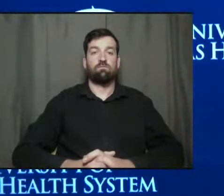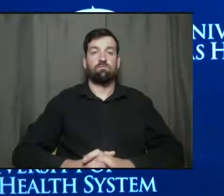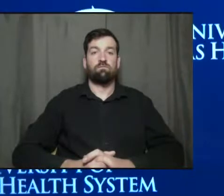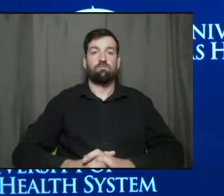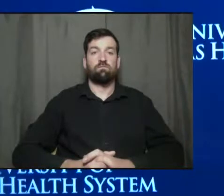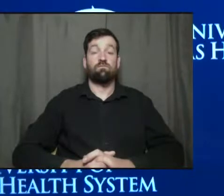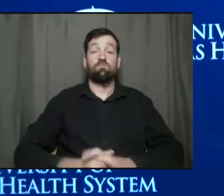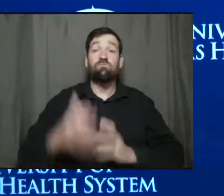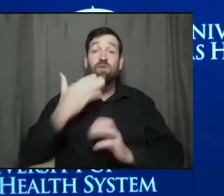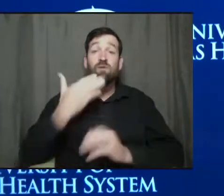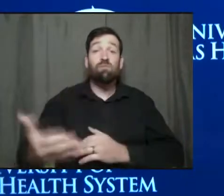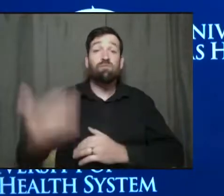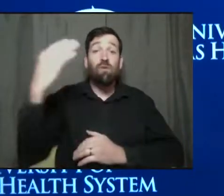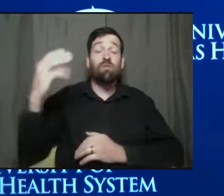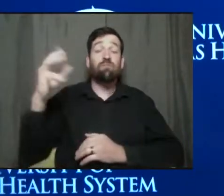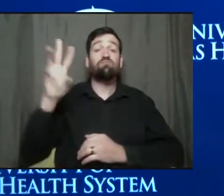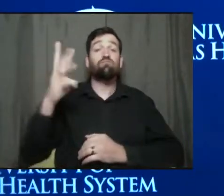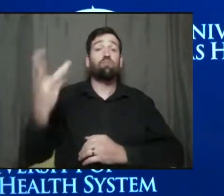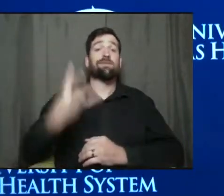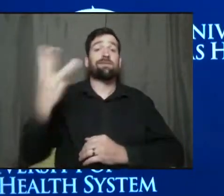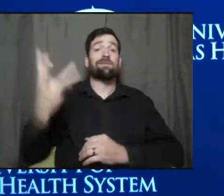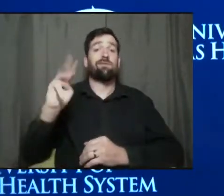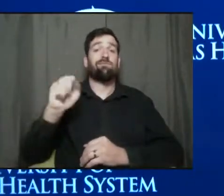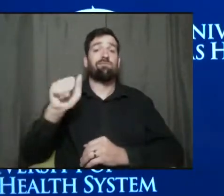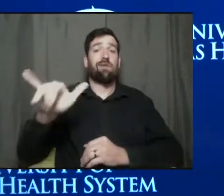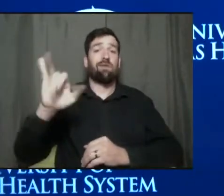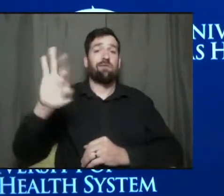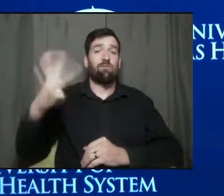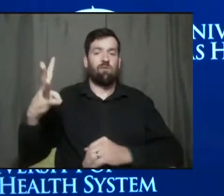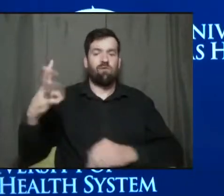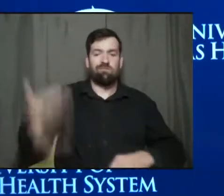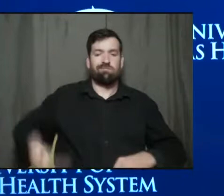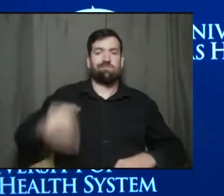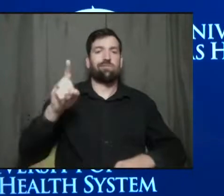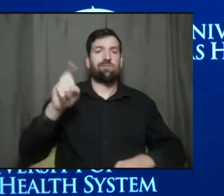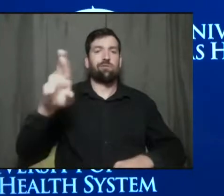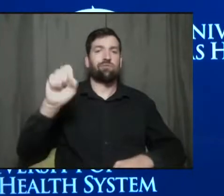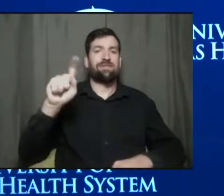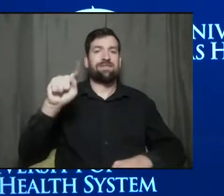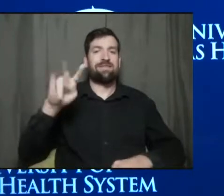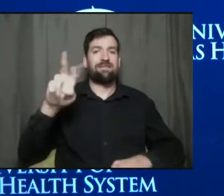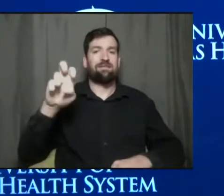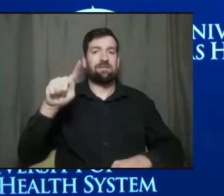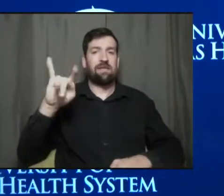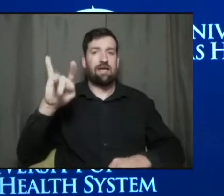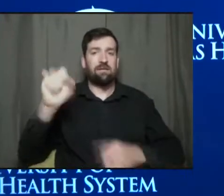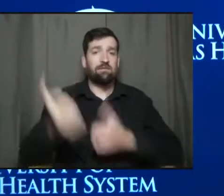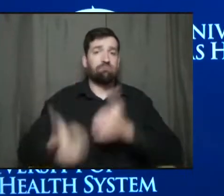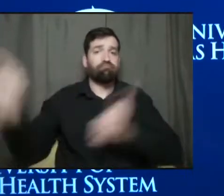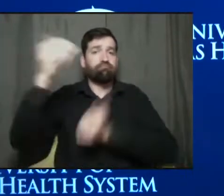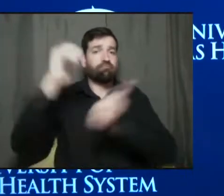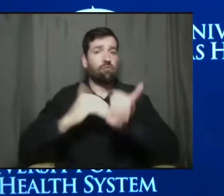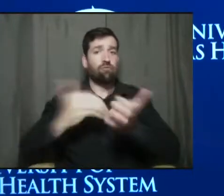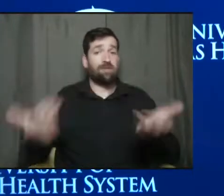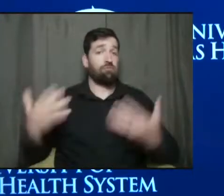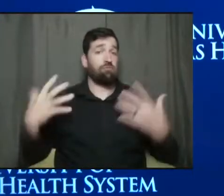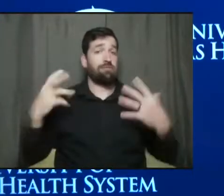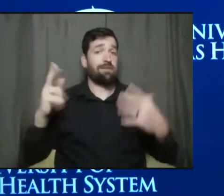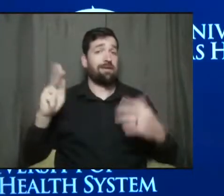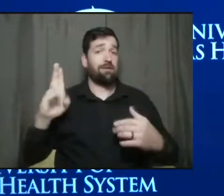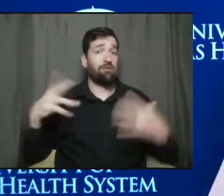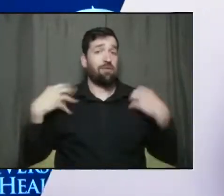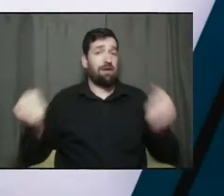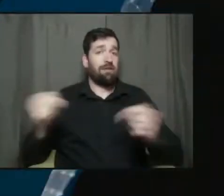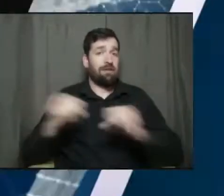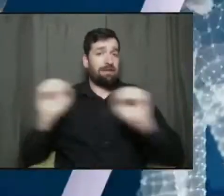Good morning. It's Wednesday, May the 4th. I'm Dr. Steve Stites, Chief Medical Officer here at the University of Kansas Health System, and this is Show Me the